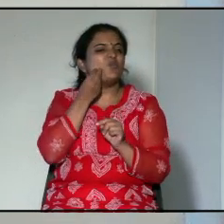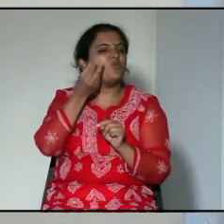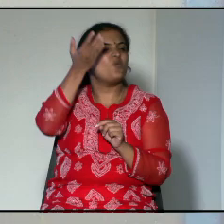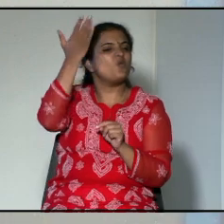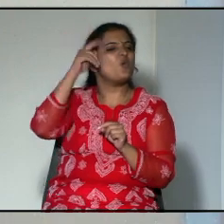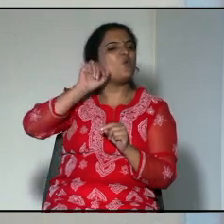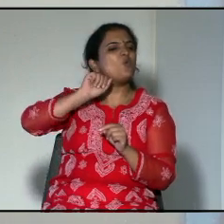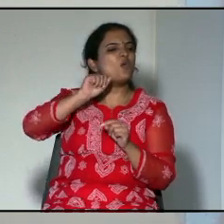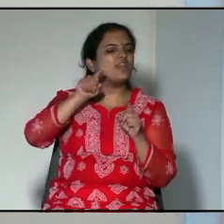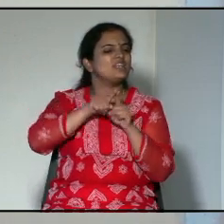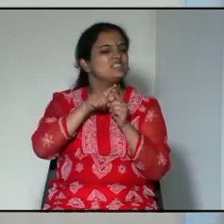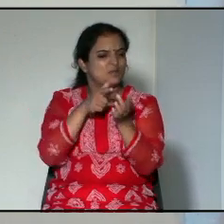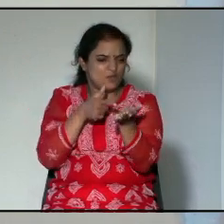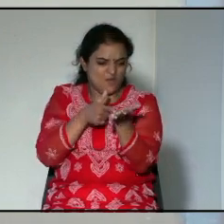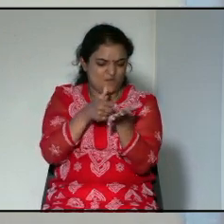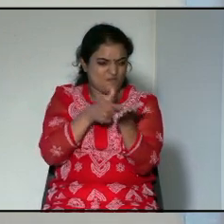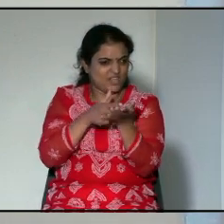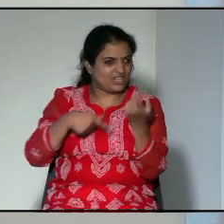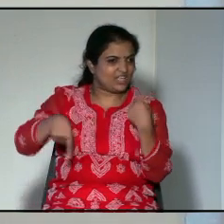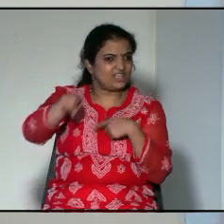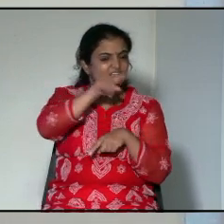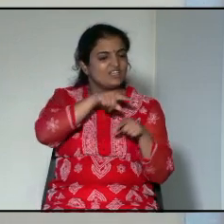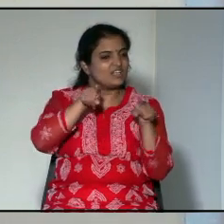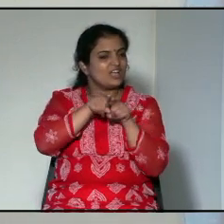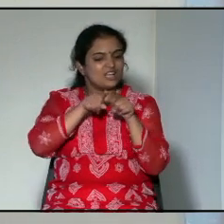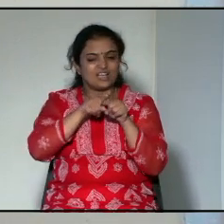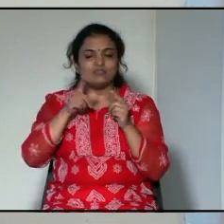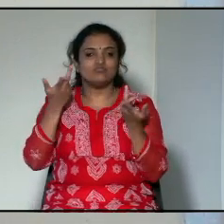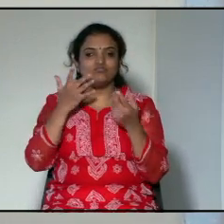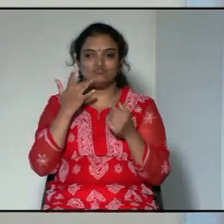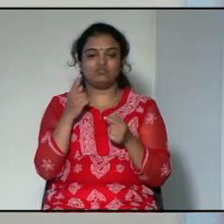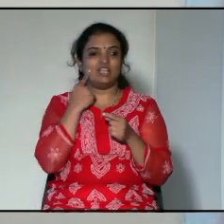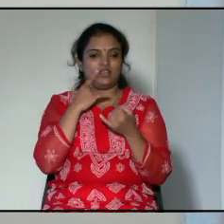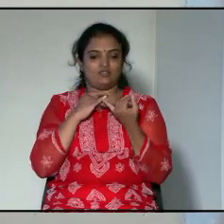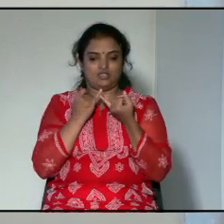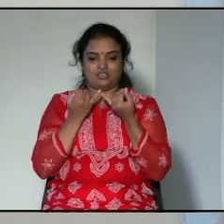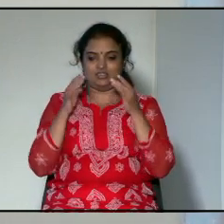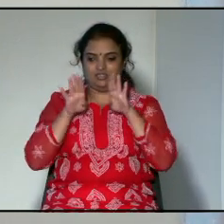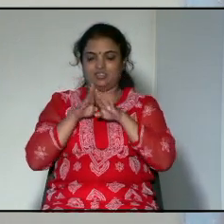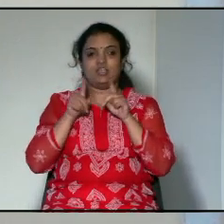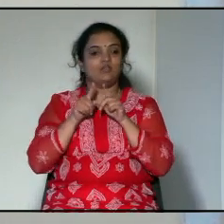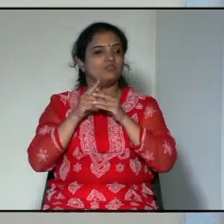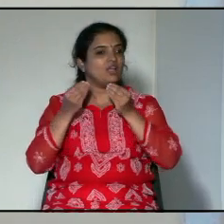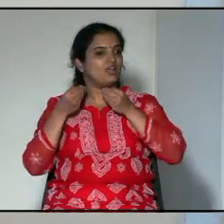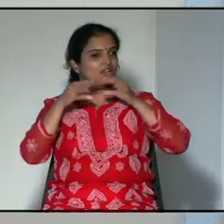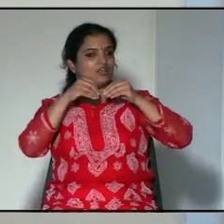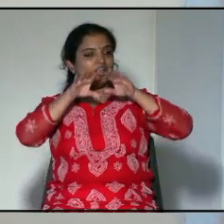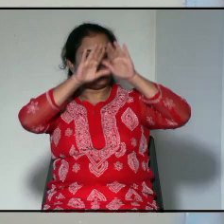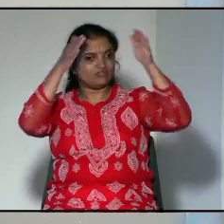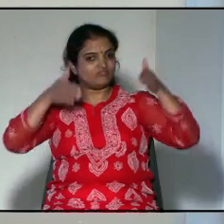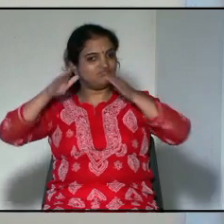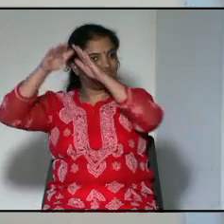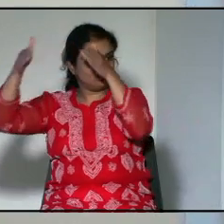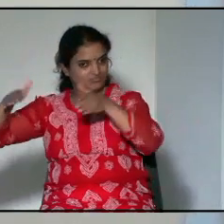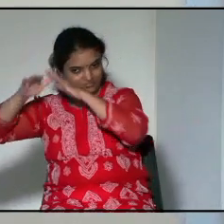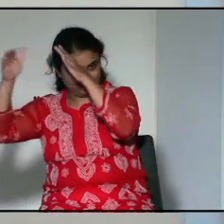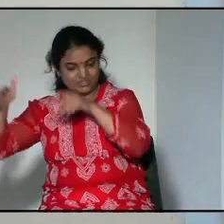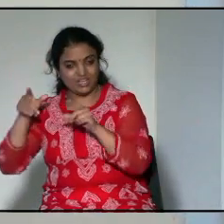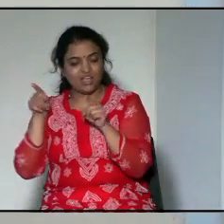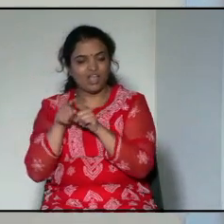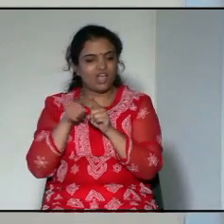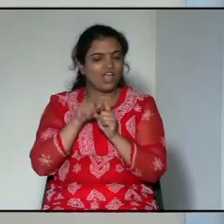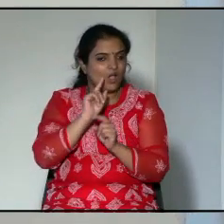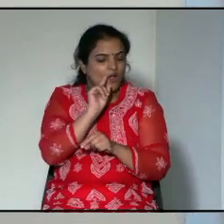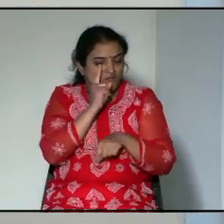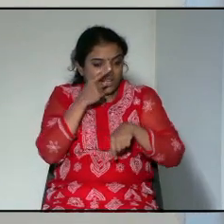was able to make her first contact with the bell metal worker, Manik Kaser, who was actually a Gharua who had taken on the slightly